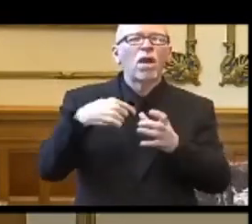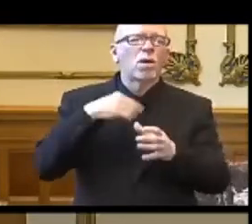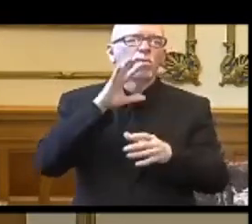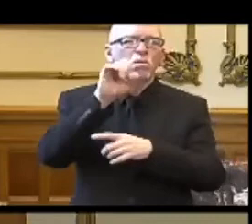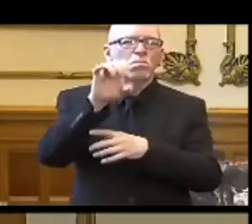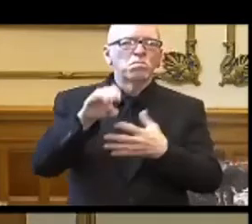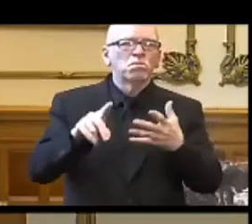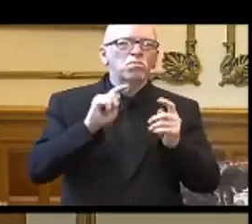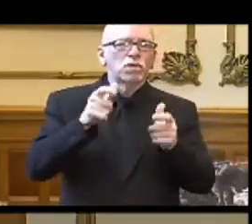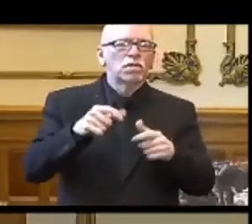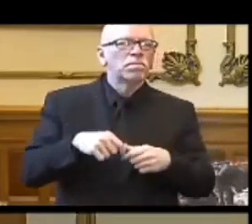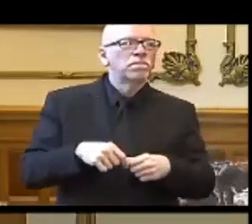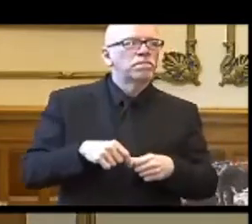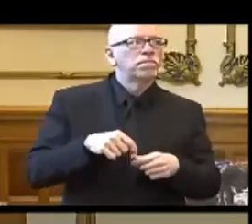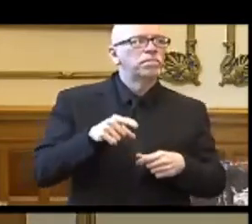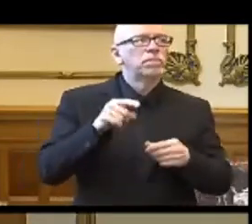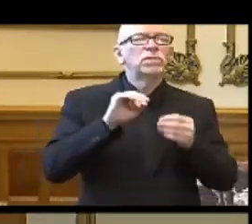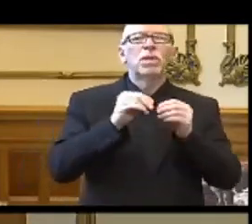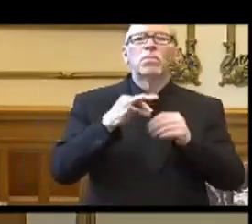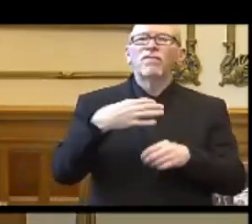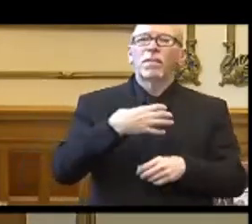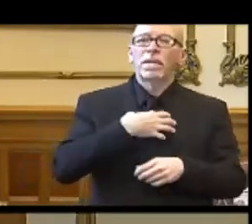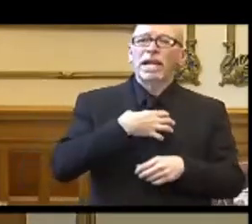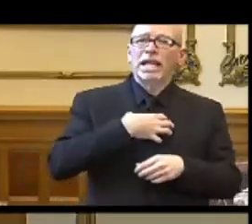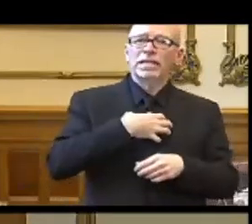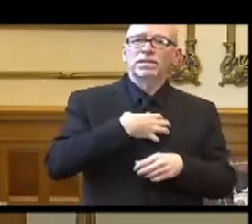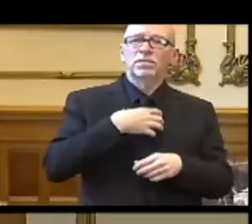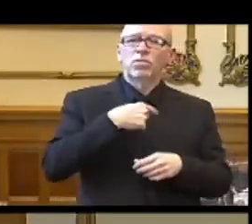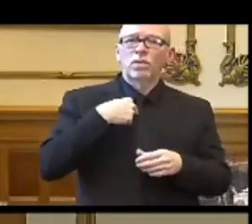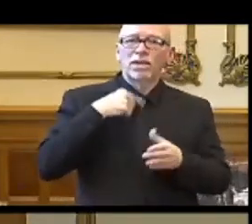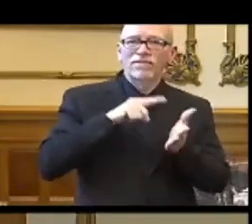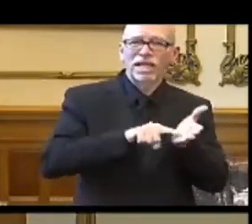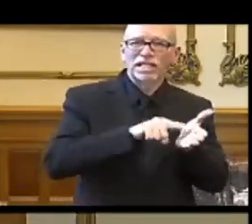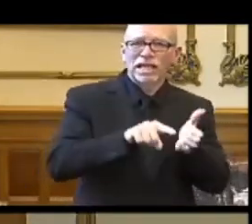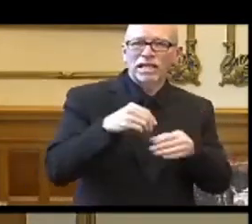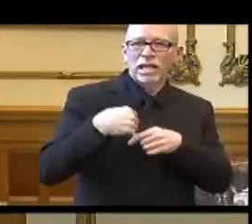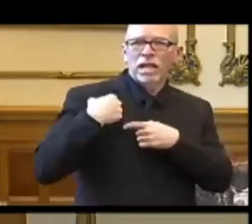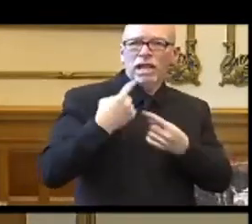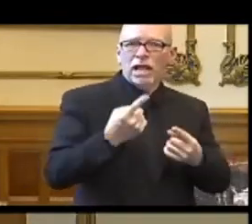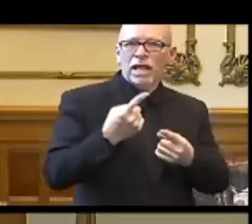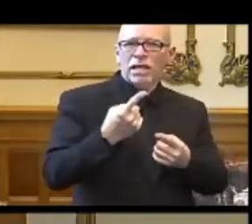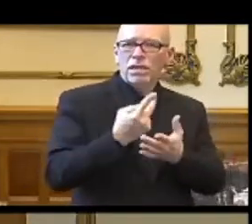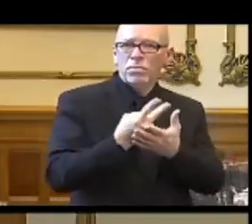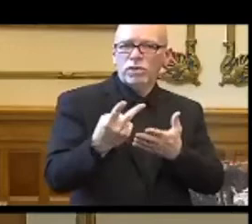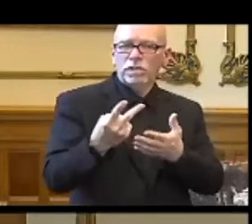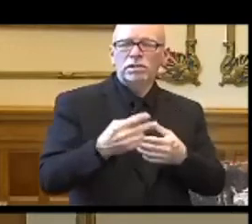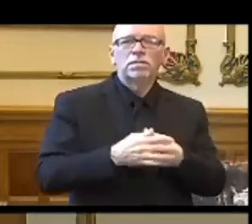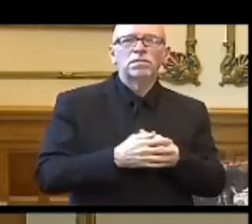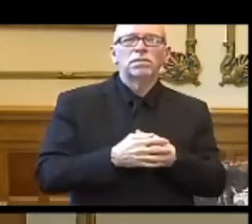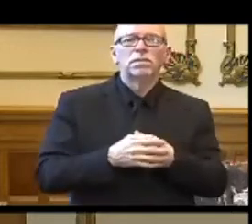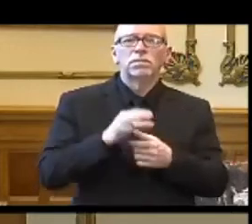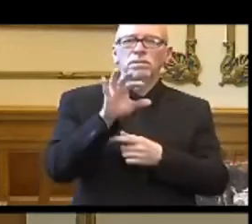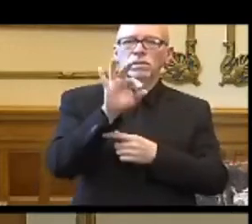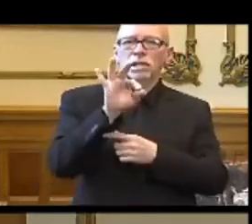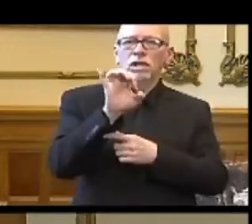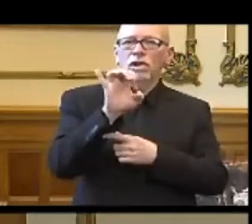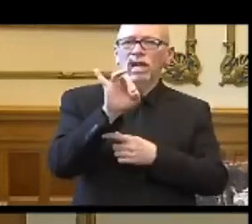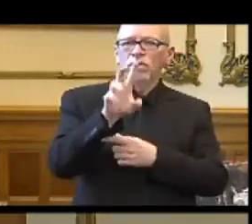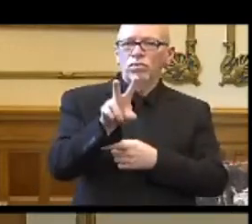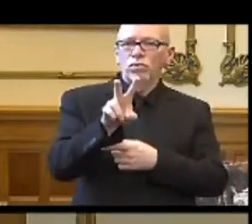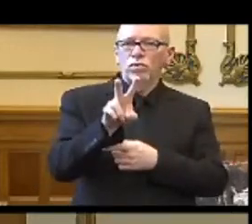these pretty quickly. The number of complaints that have been investigated in the last couple of weeks is